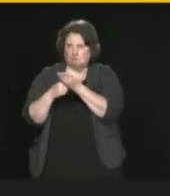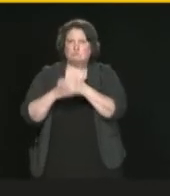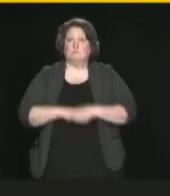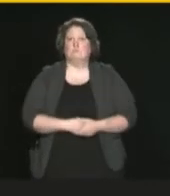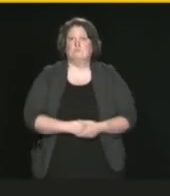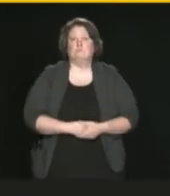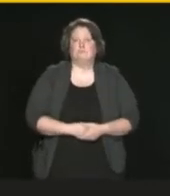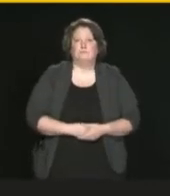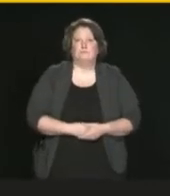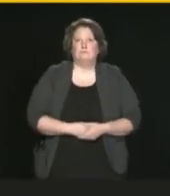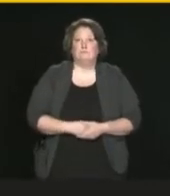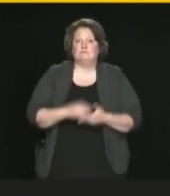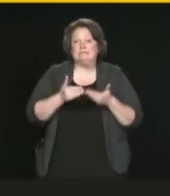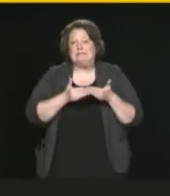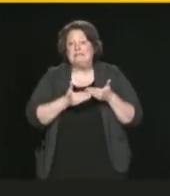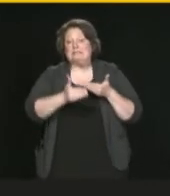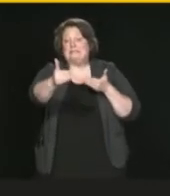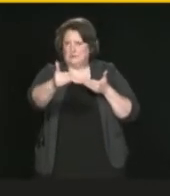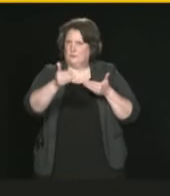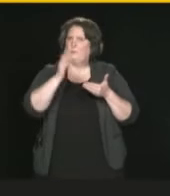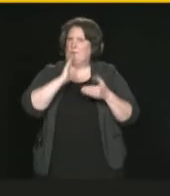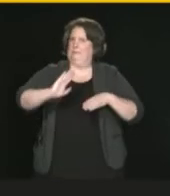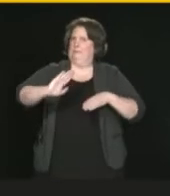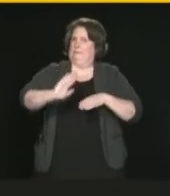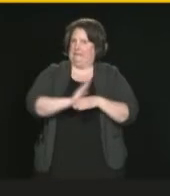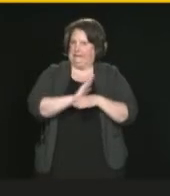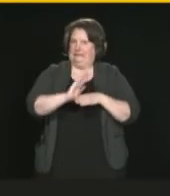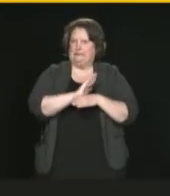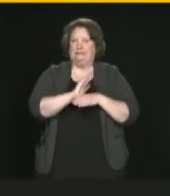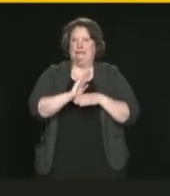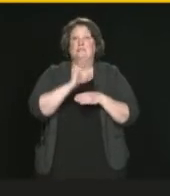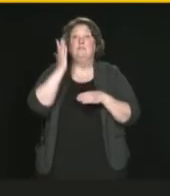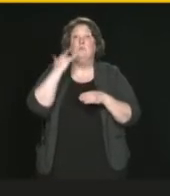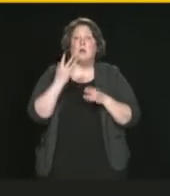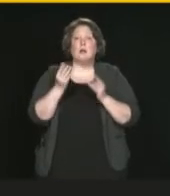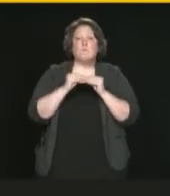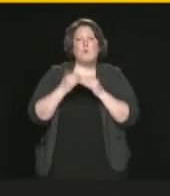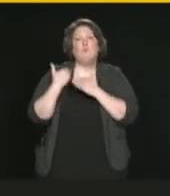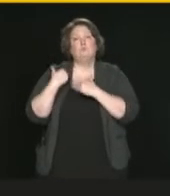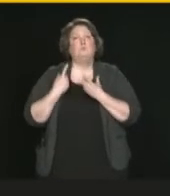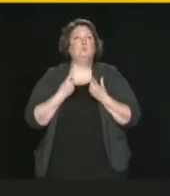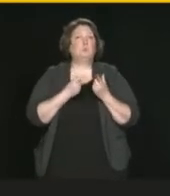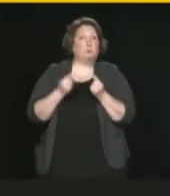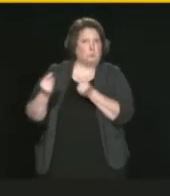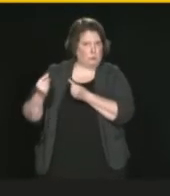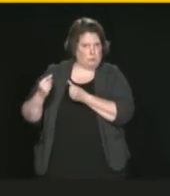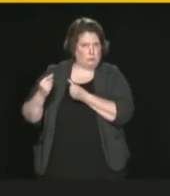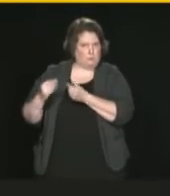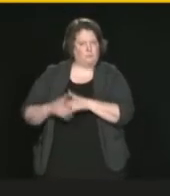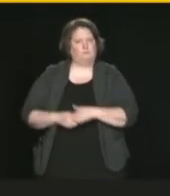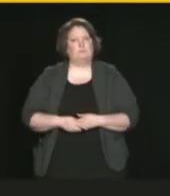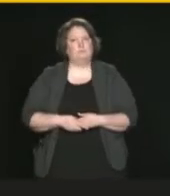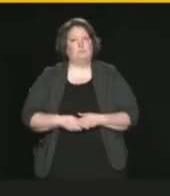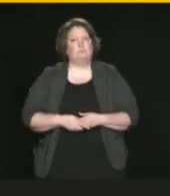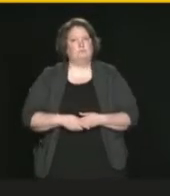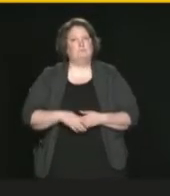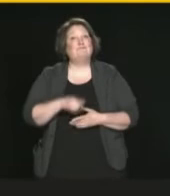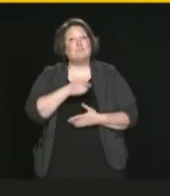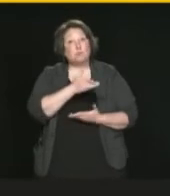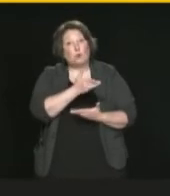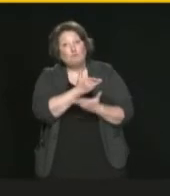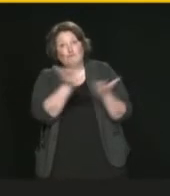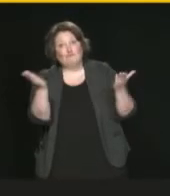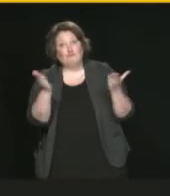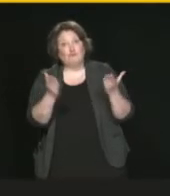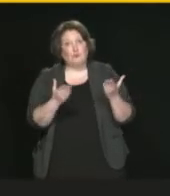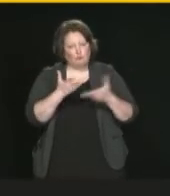The coming weeks will be busy as we start to see activities resume. But as always, you can count on our